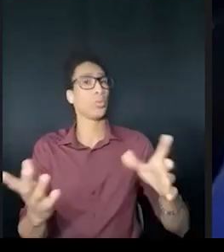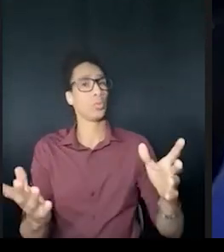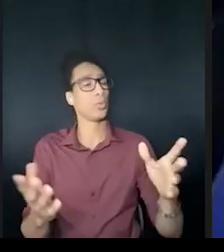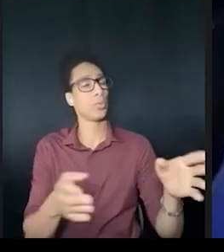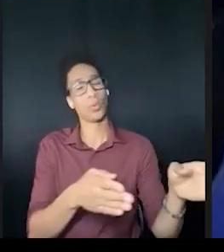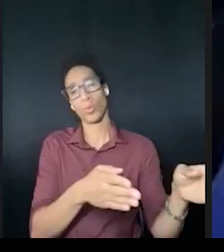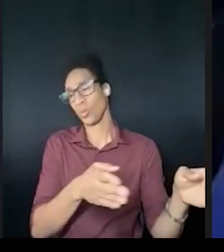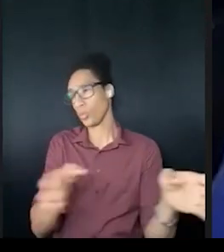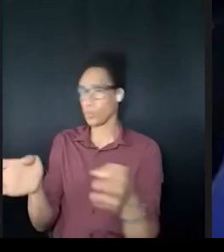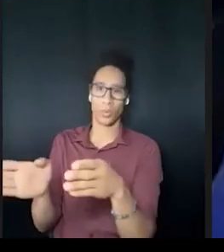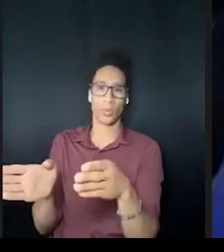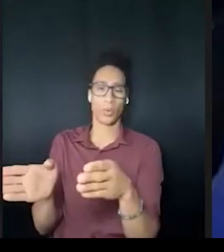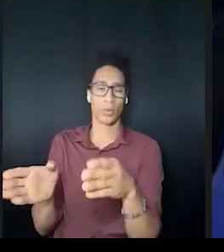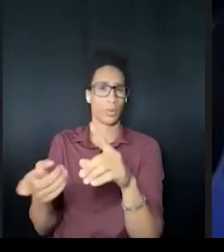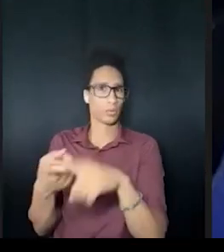towards